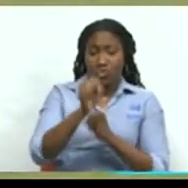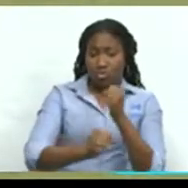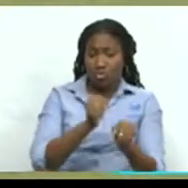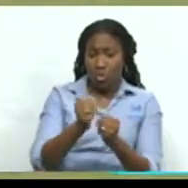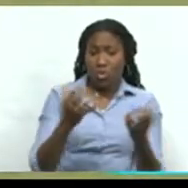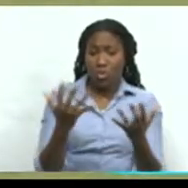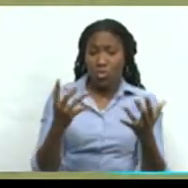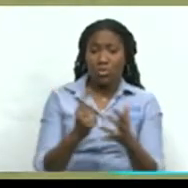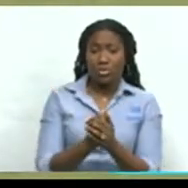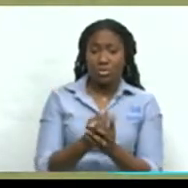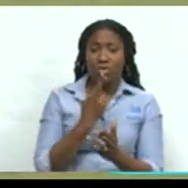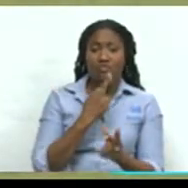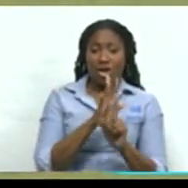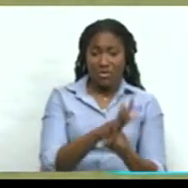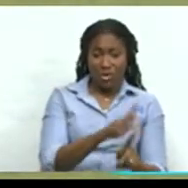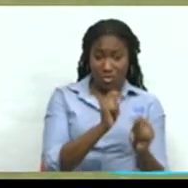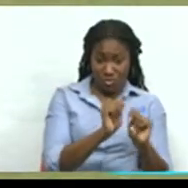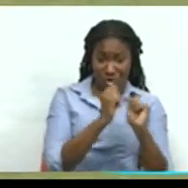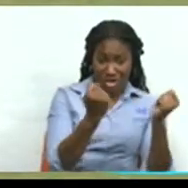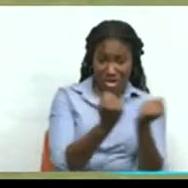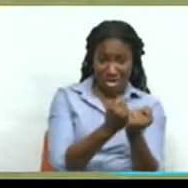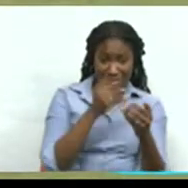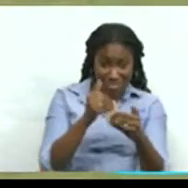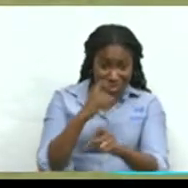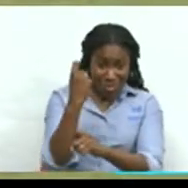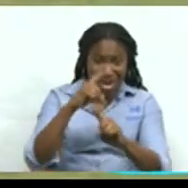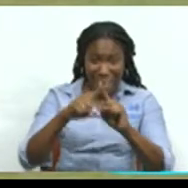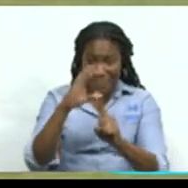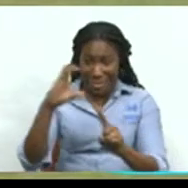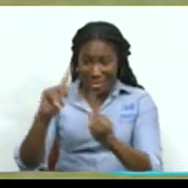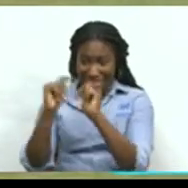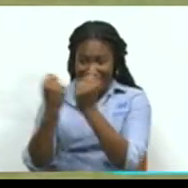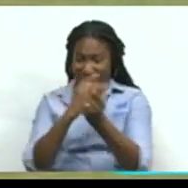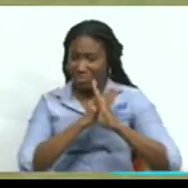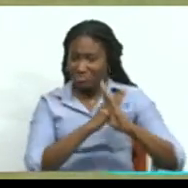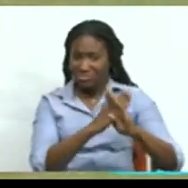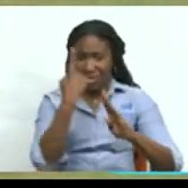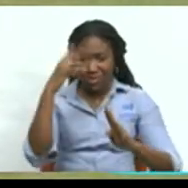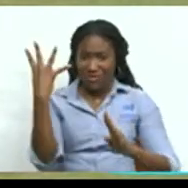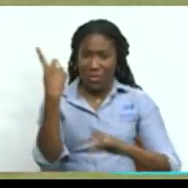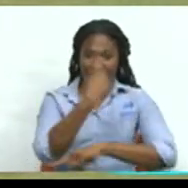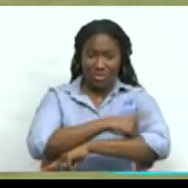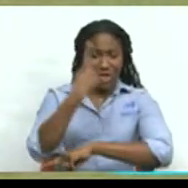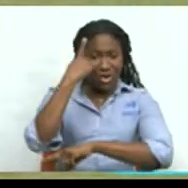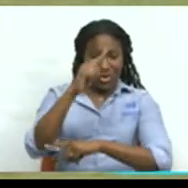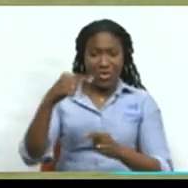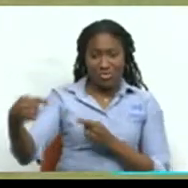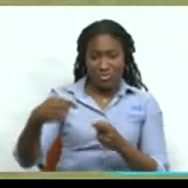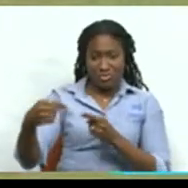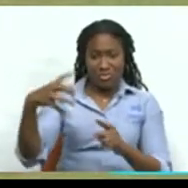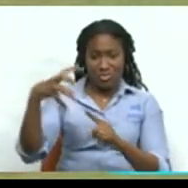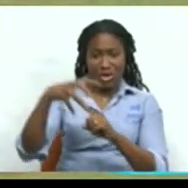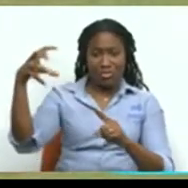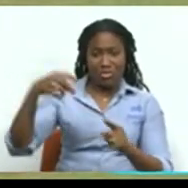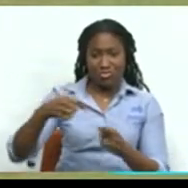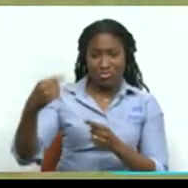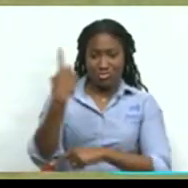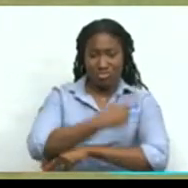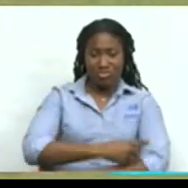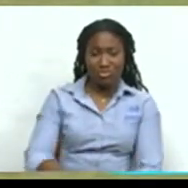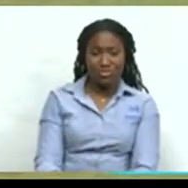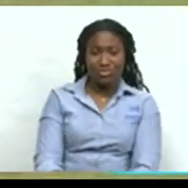the Red Force moves in for the win, but the CCC resists heading into day 4 of their CWI Championship